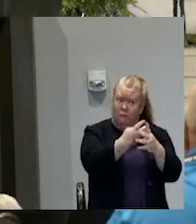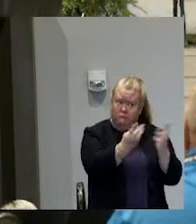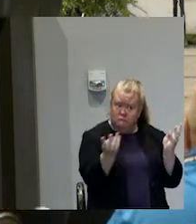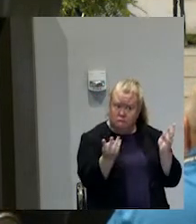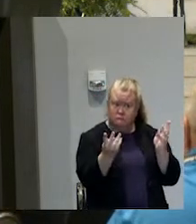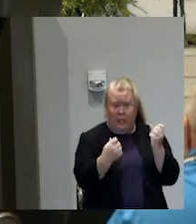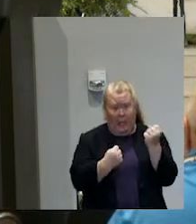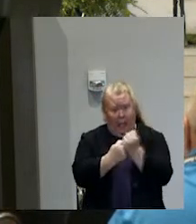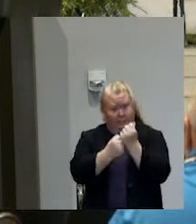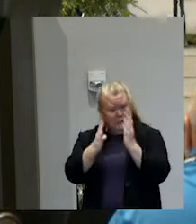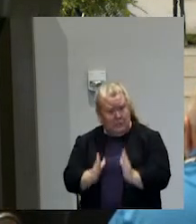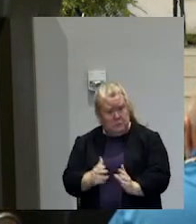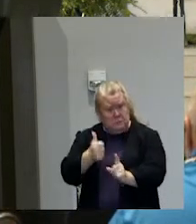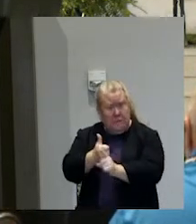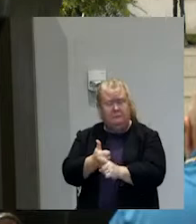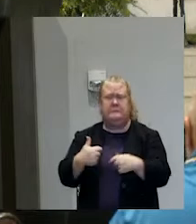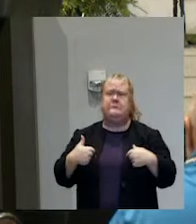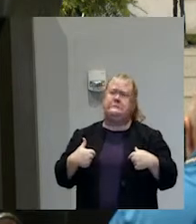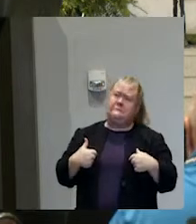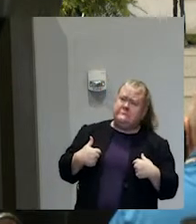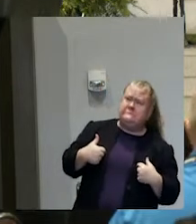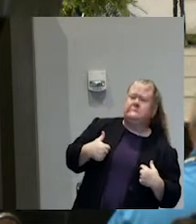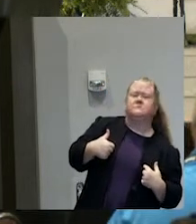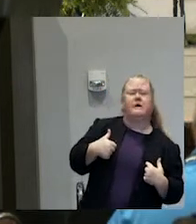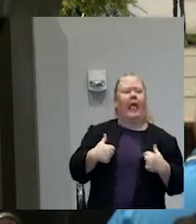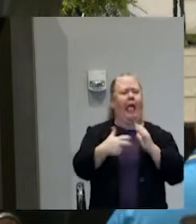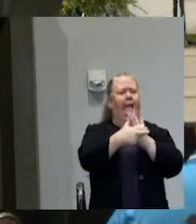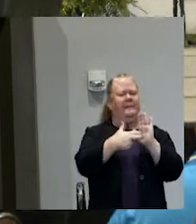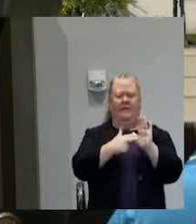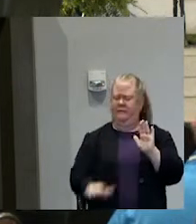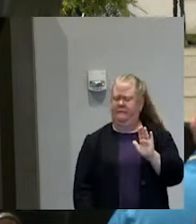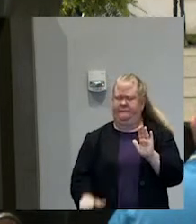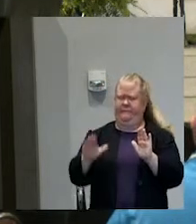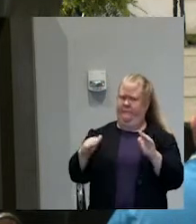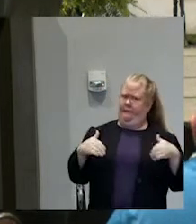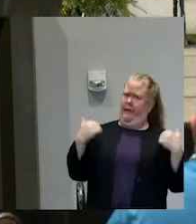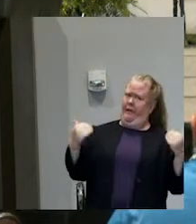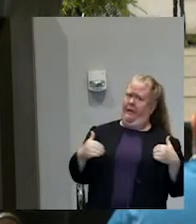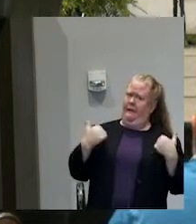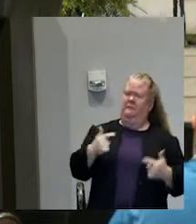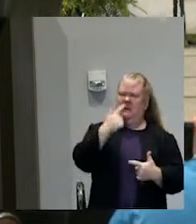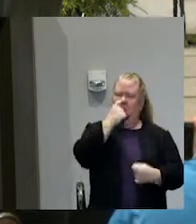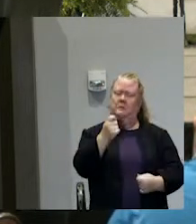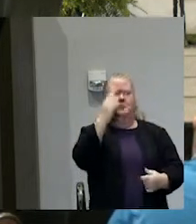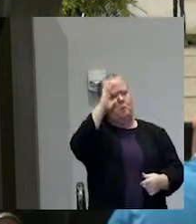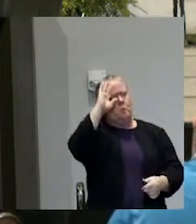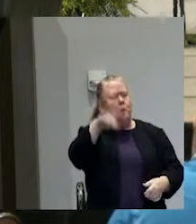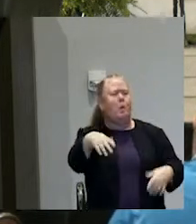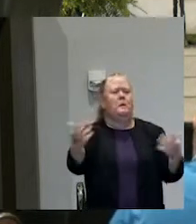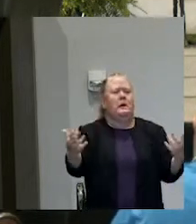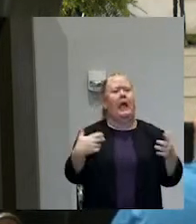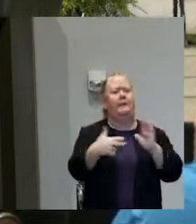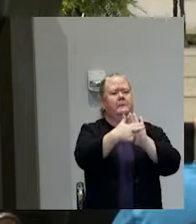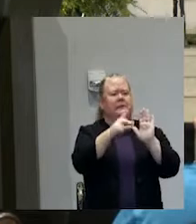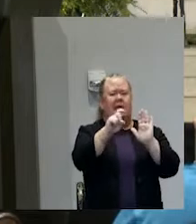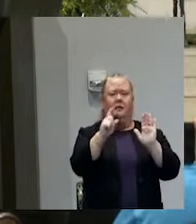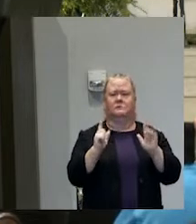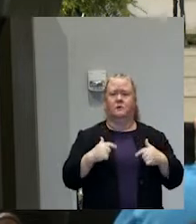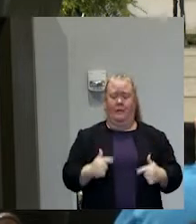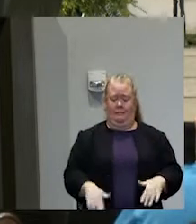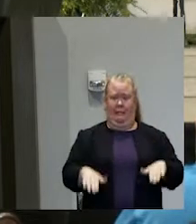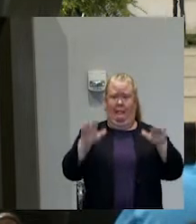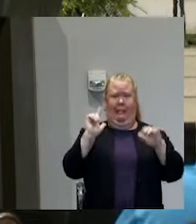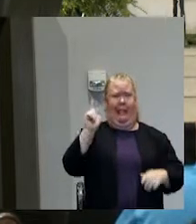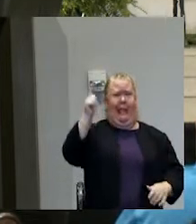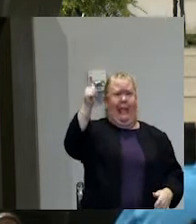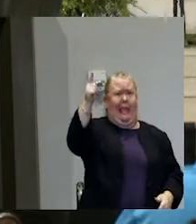Yeah. I mean, I've done, being diagnosed so young. It's interesting. We've had discussions about, being diagnosed later in life, and I've met people